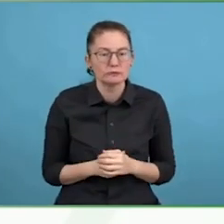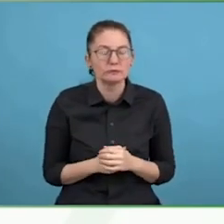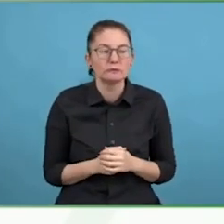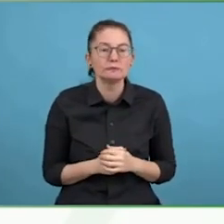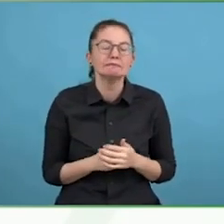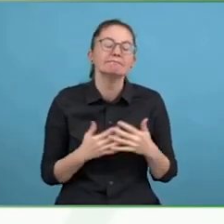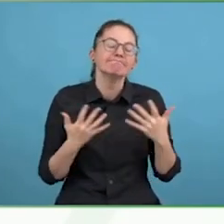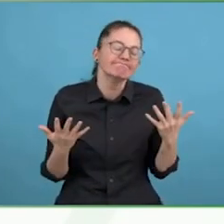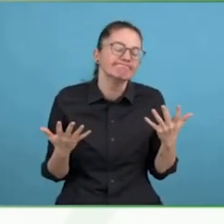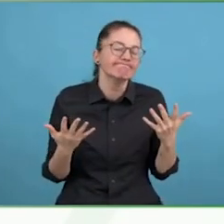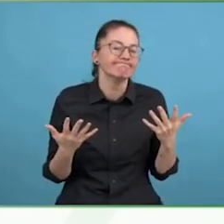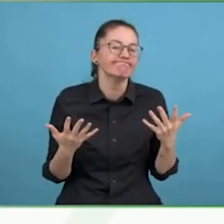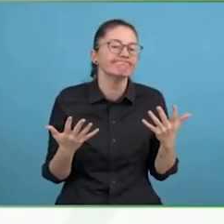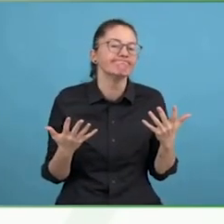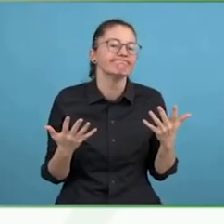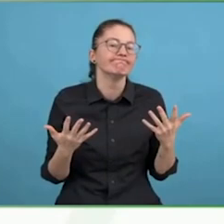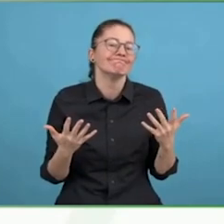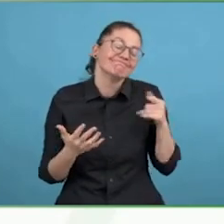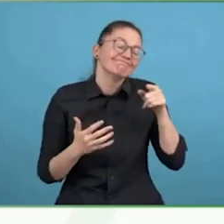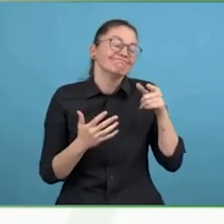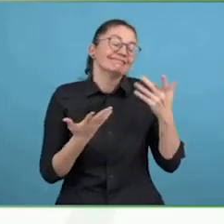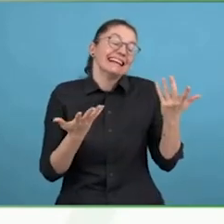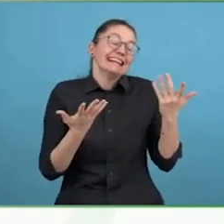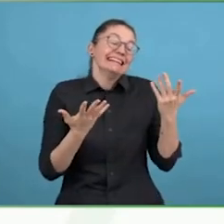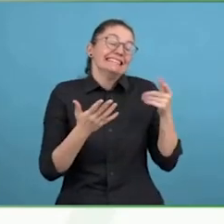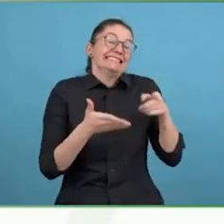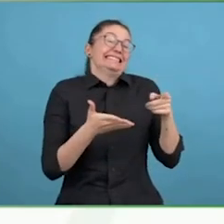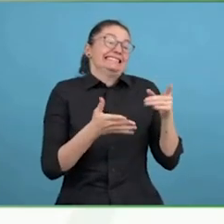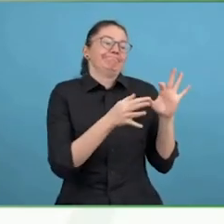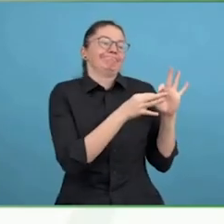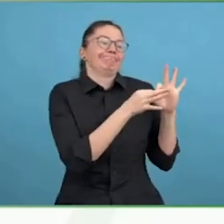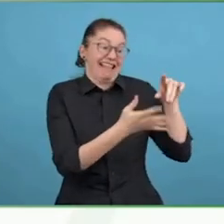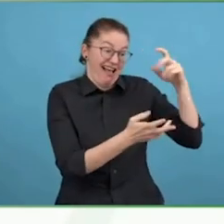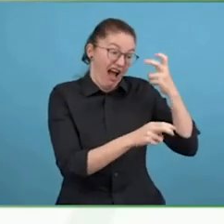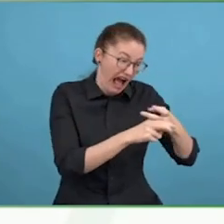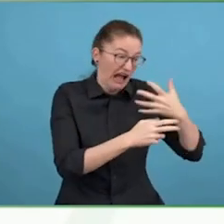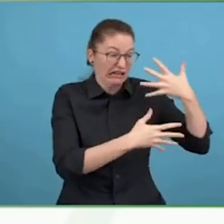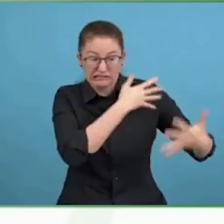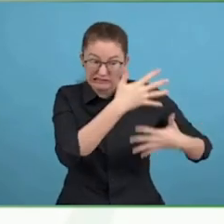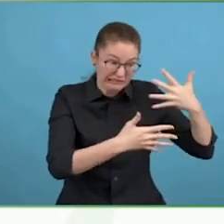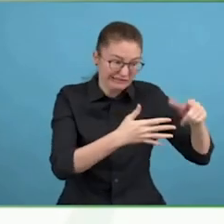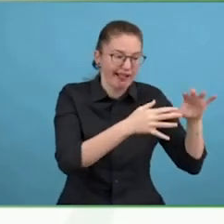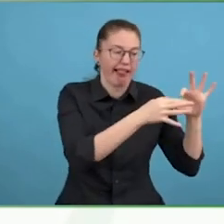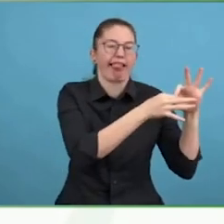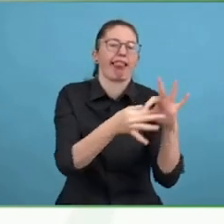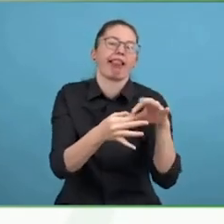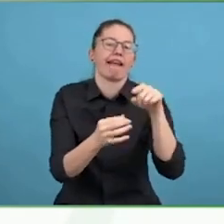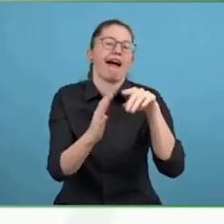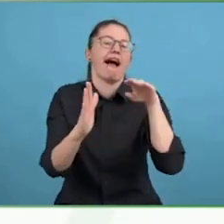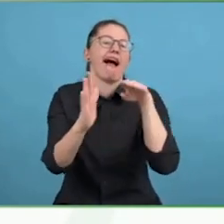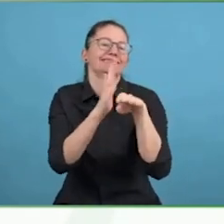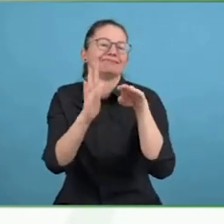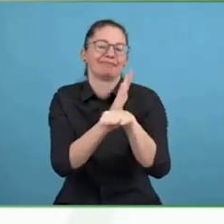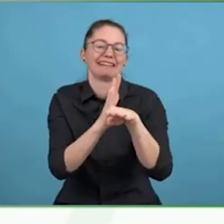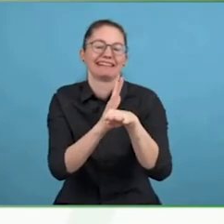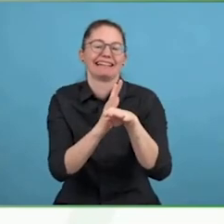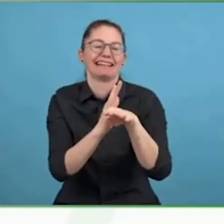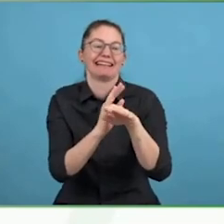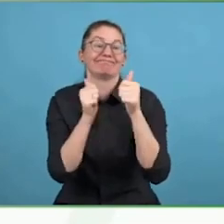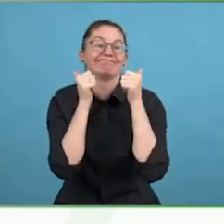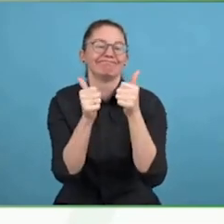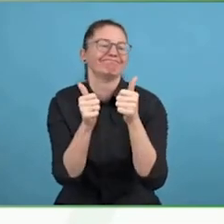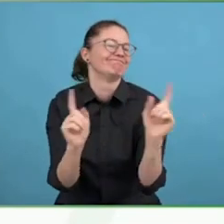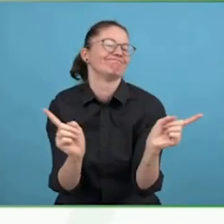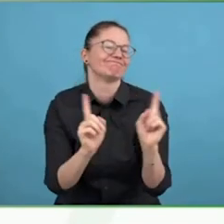even satisfactory, or we are meeting the least of the standards. Great. Thank you very much.